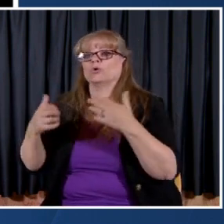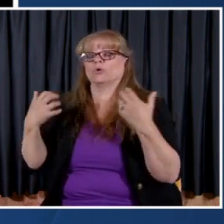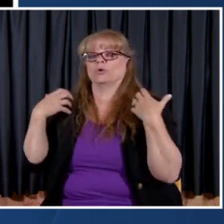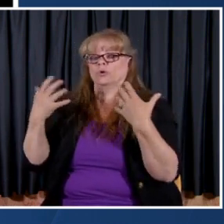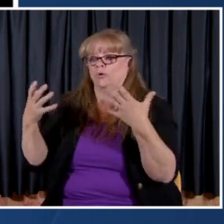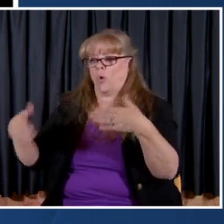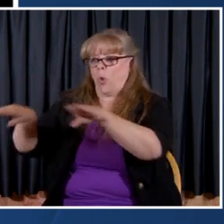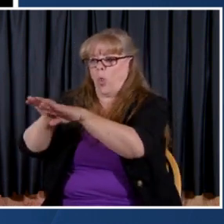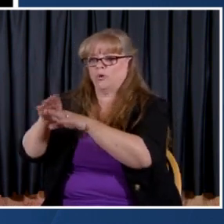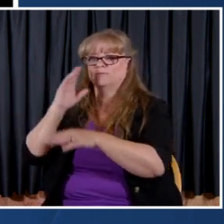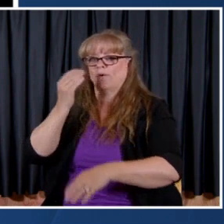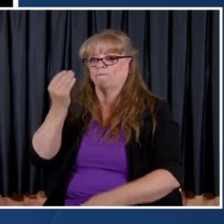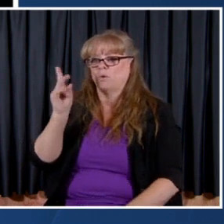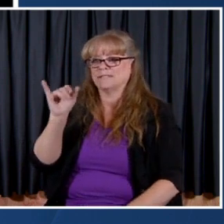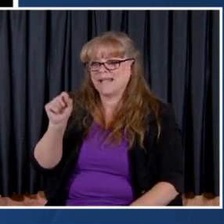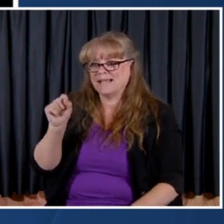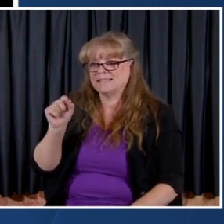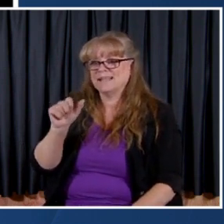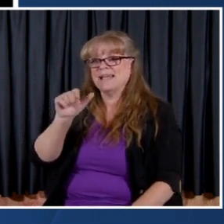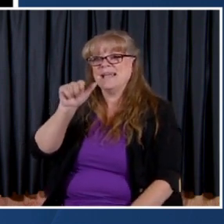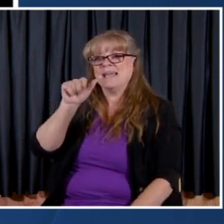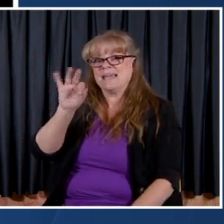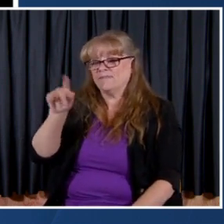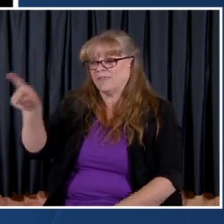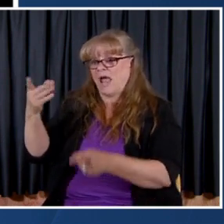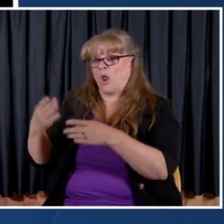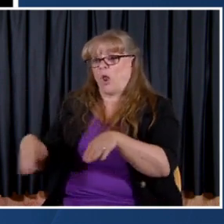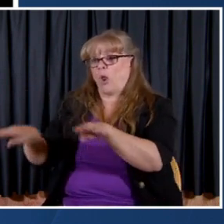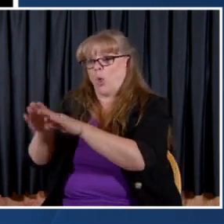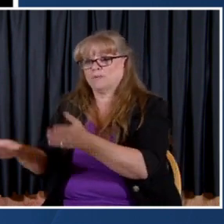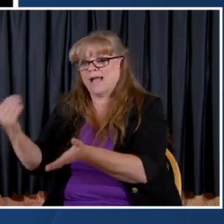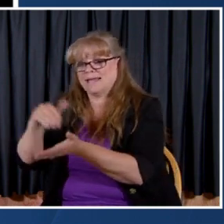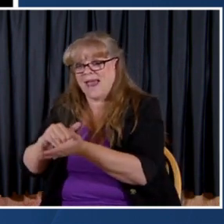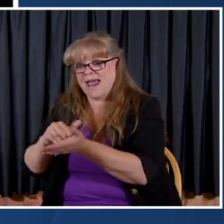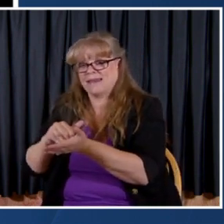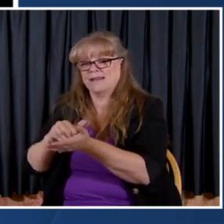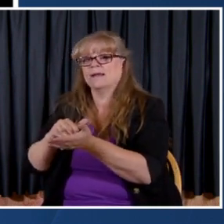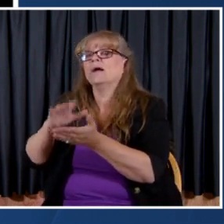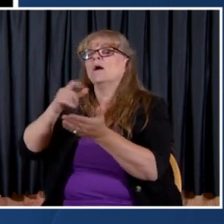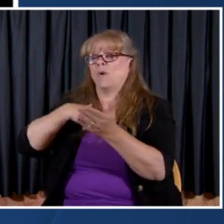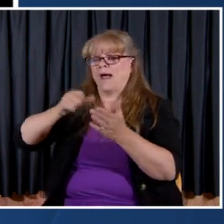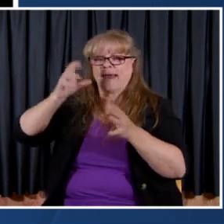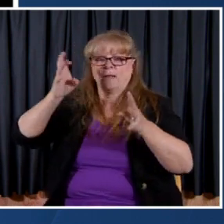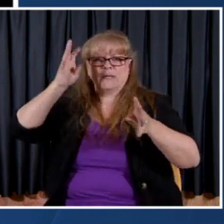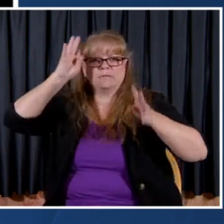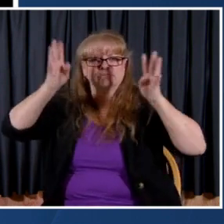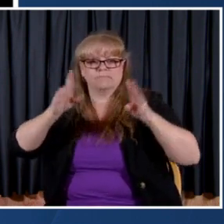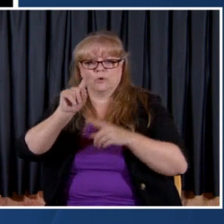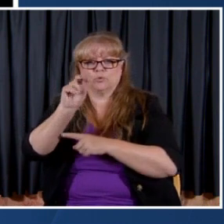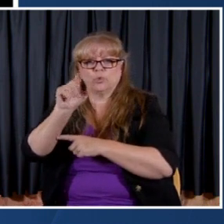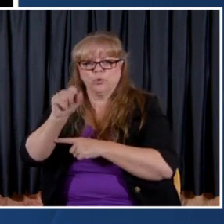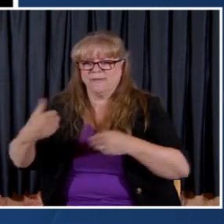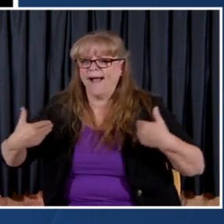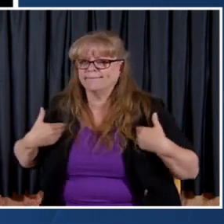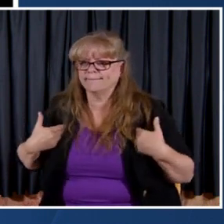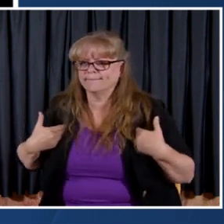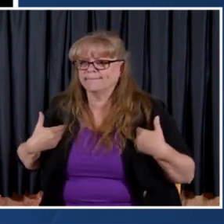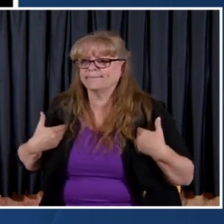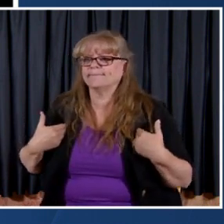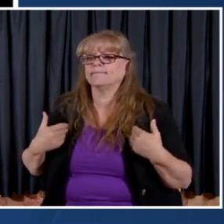The whole issue of traveling across the state is a challenging one. It's really as much for the residents of communities